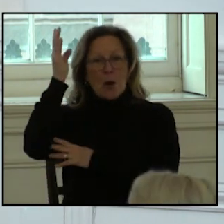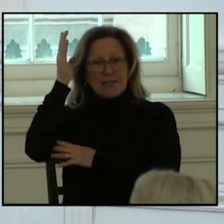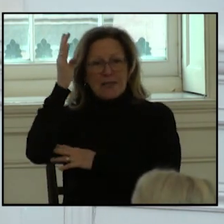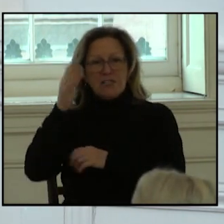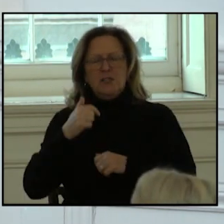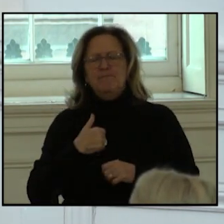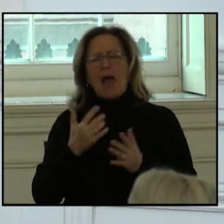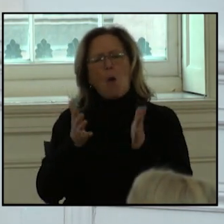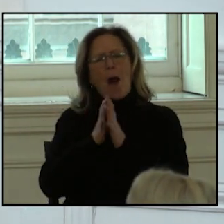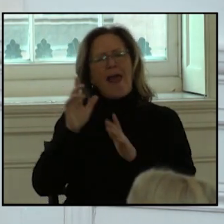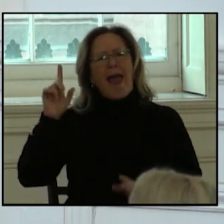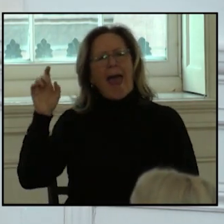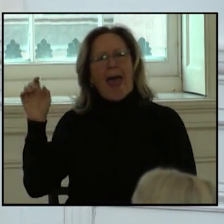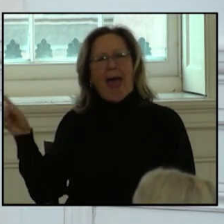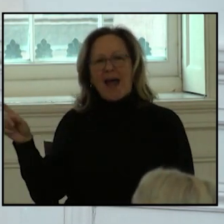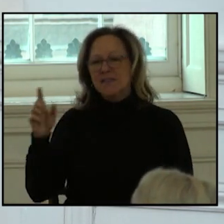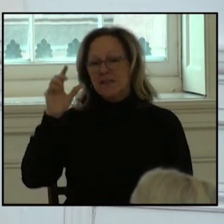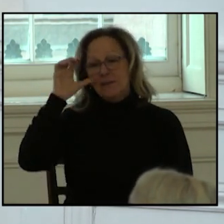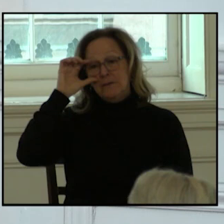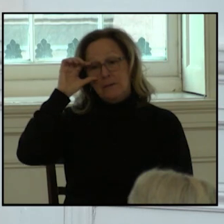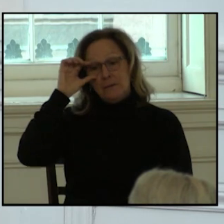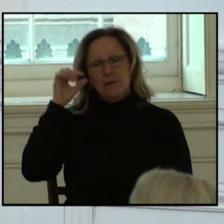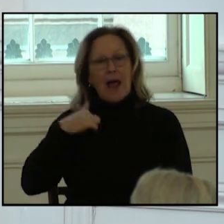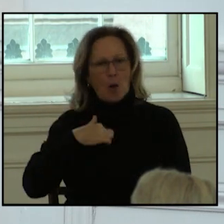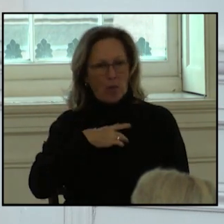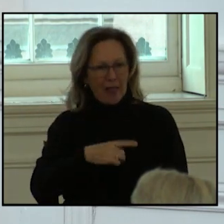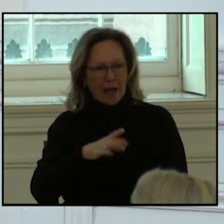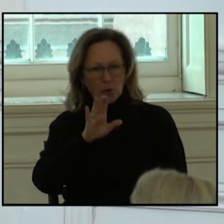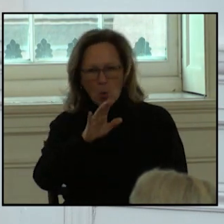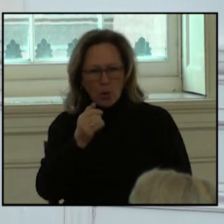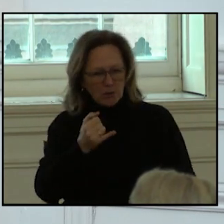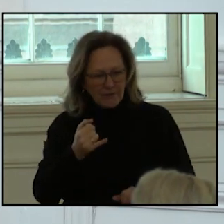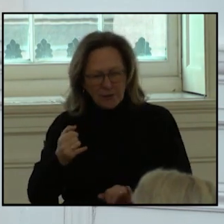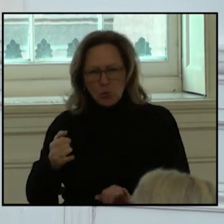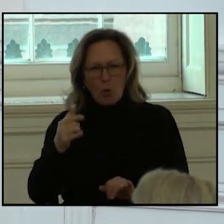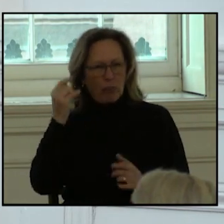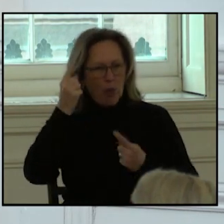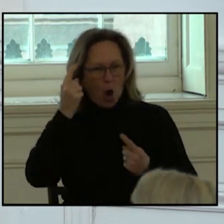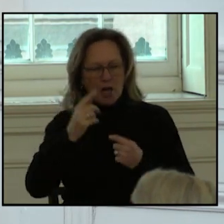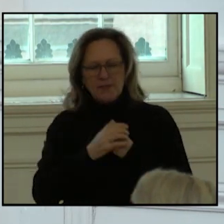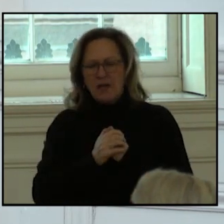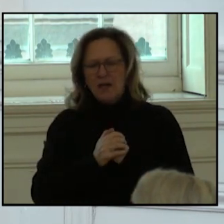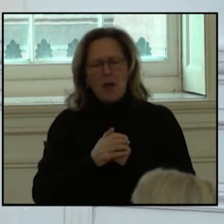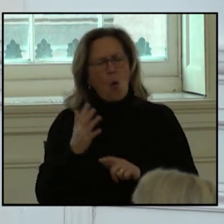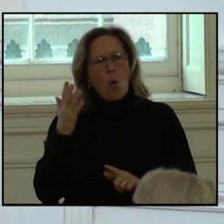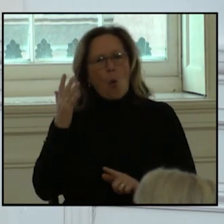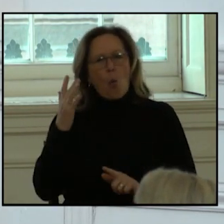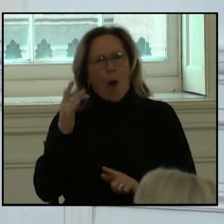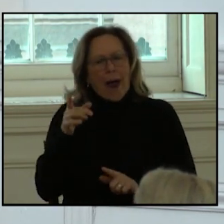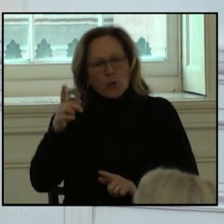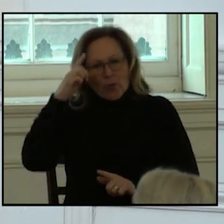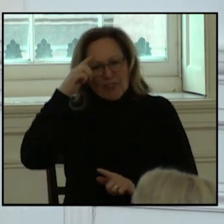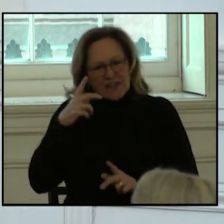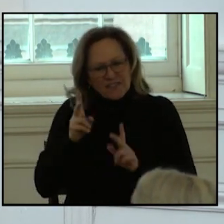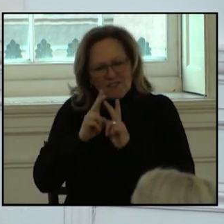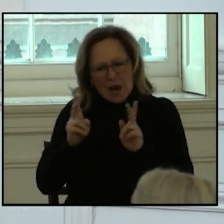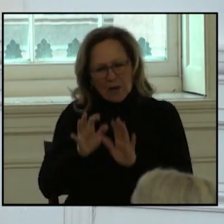this one question, and I would love to get your individual thoughts. Why do you think it is so important that